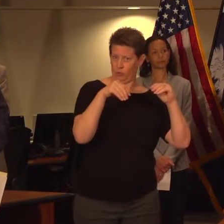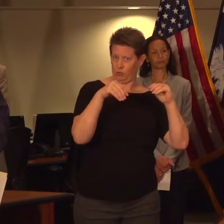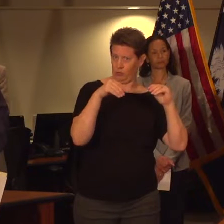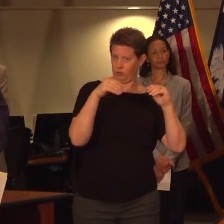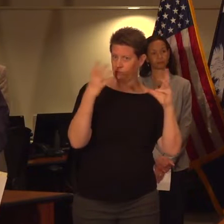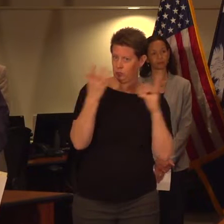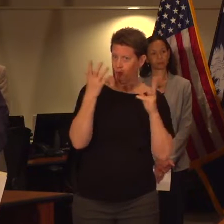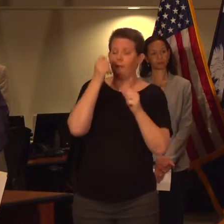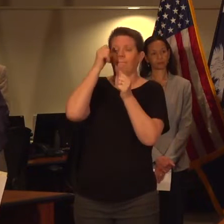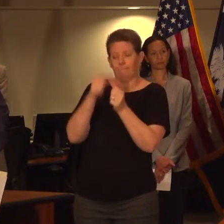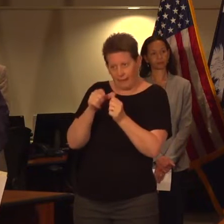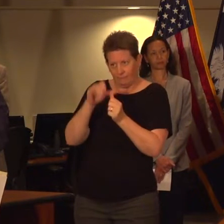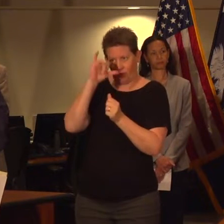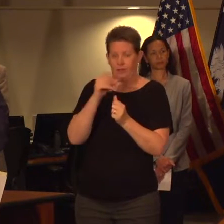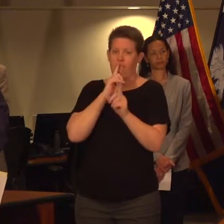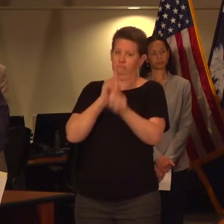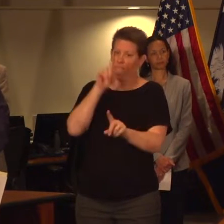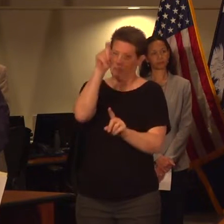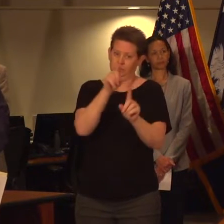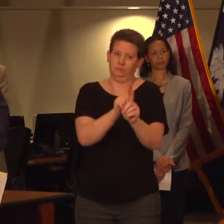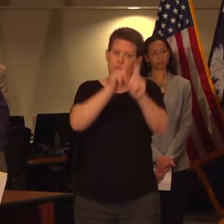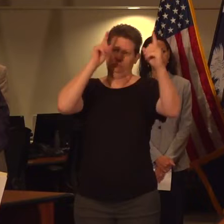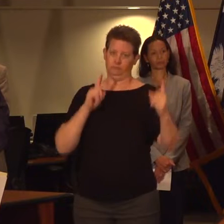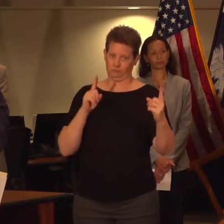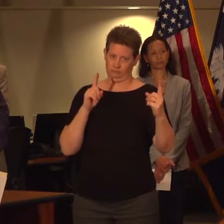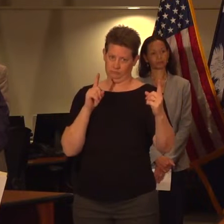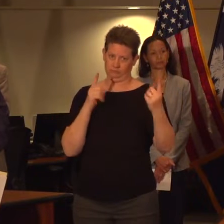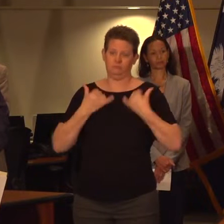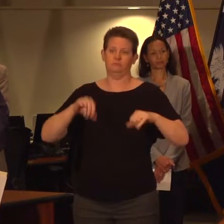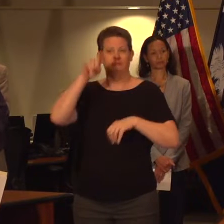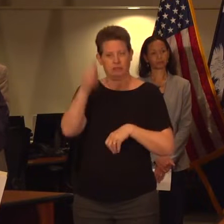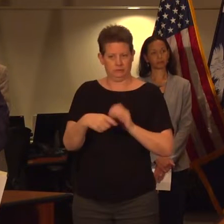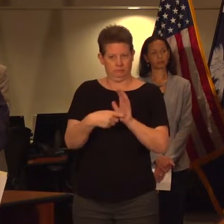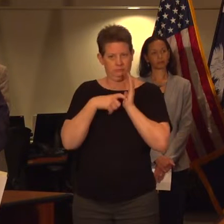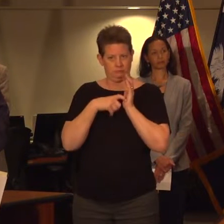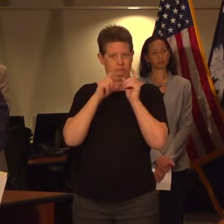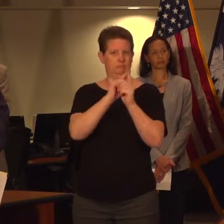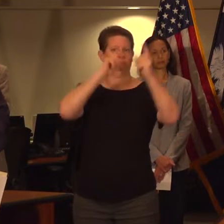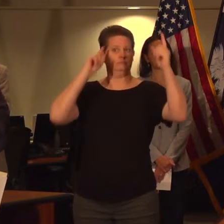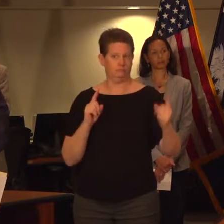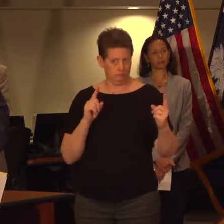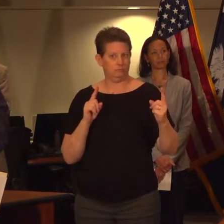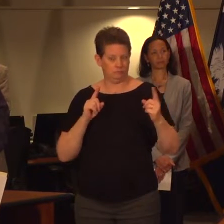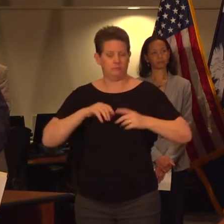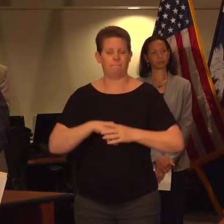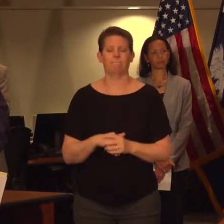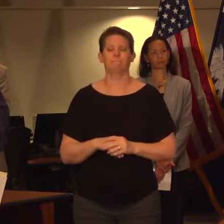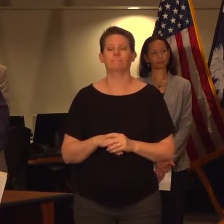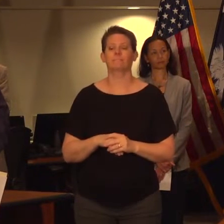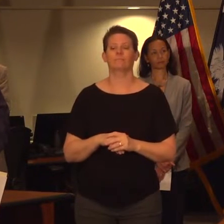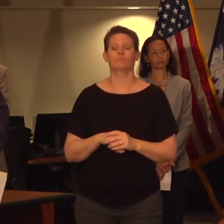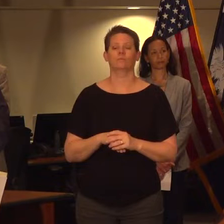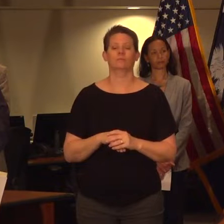social distancing is still in place, and they must still do that. And in addition, the restrictions that we